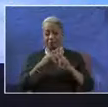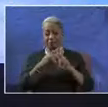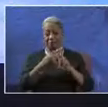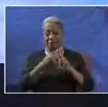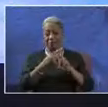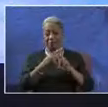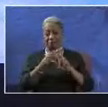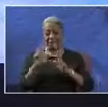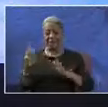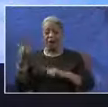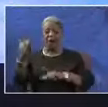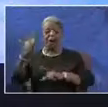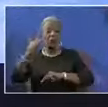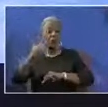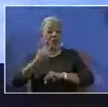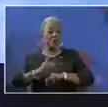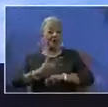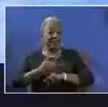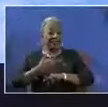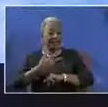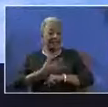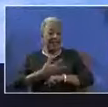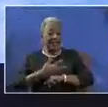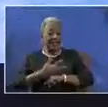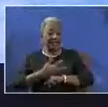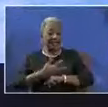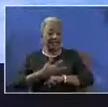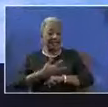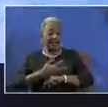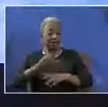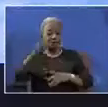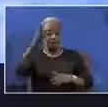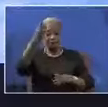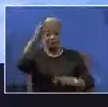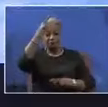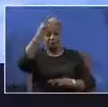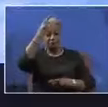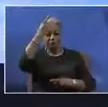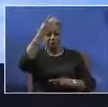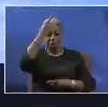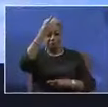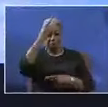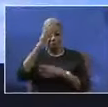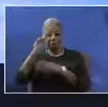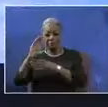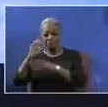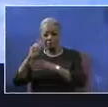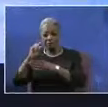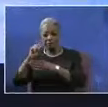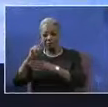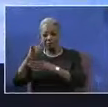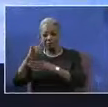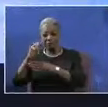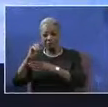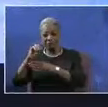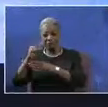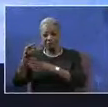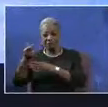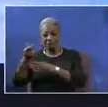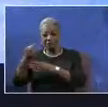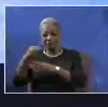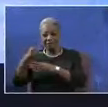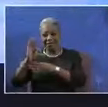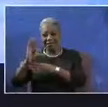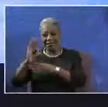3 days of an epidemic, a COVID-19,